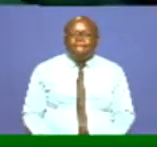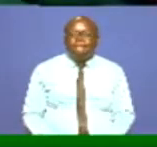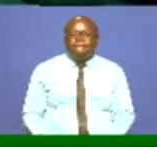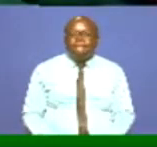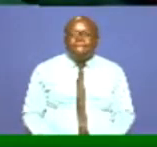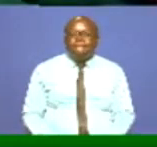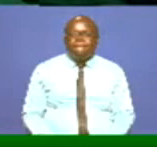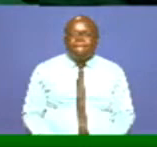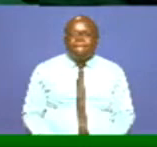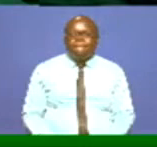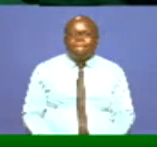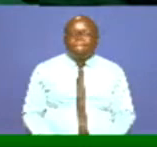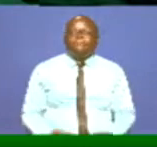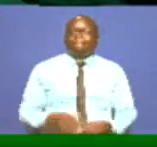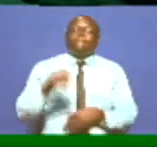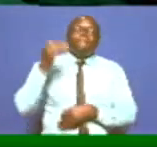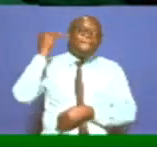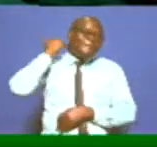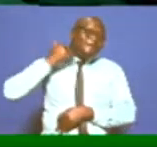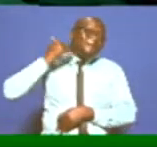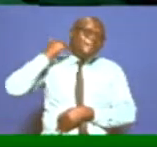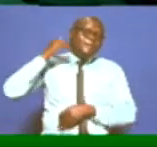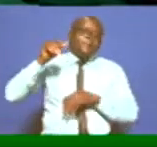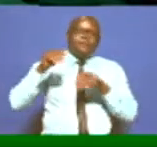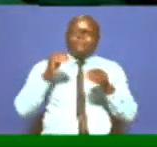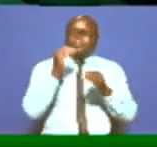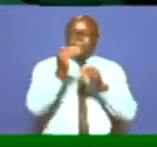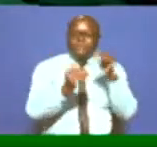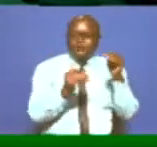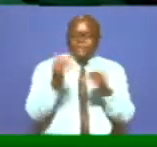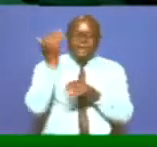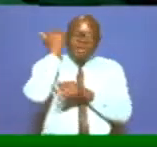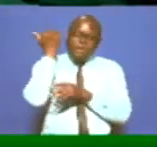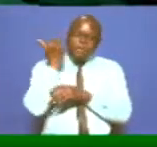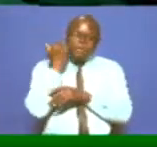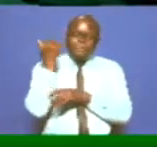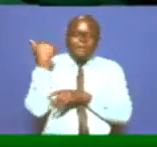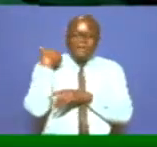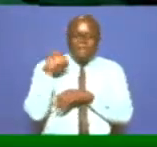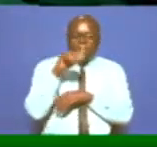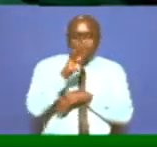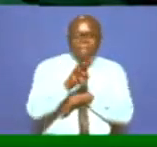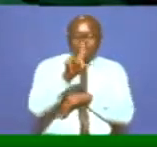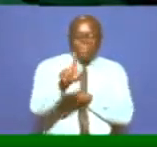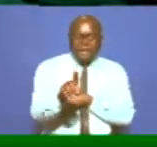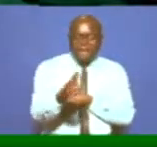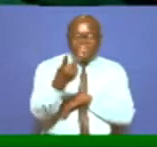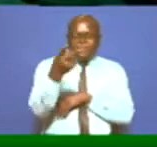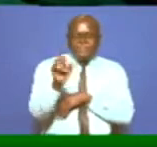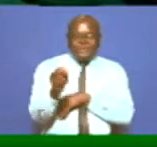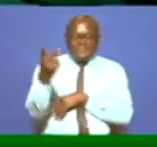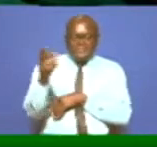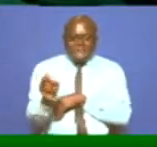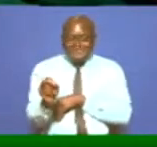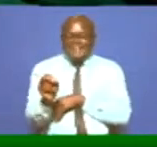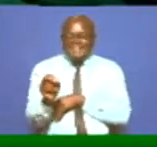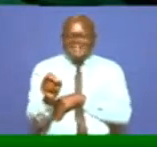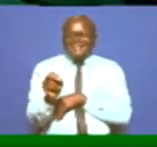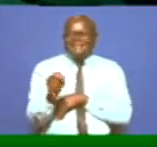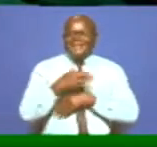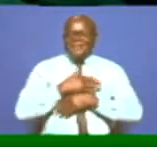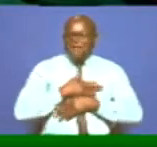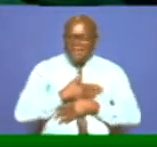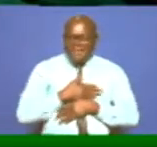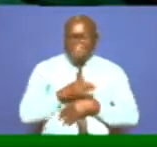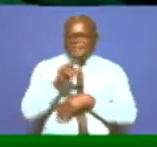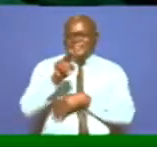The Criminal Procedure Code Amendment Bill number 41 of 2020 by Honorable Nelson